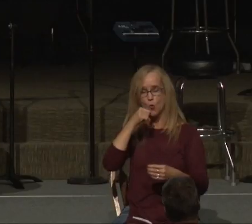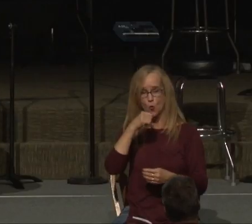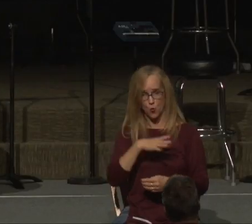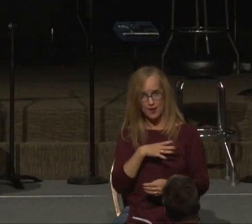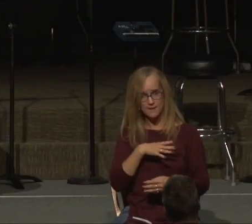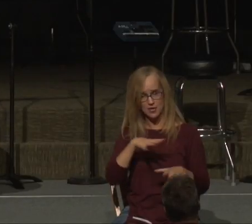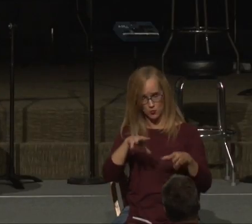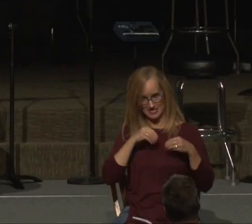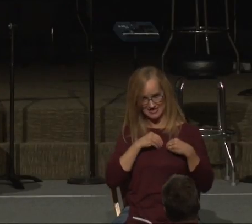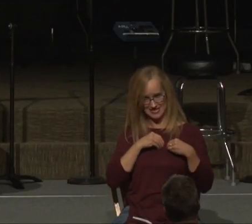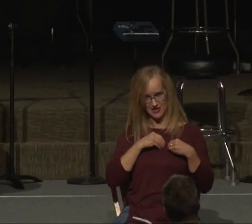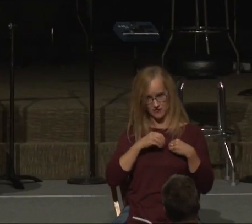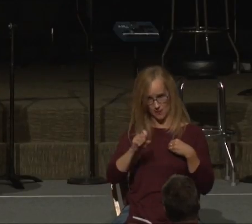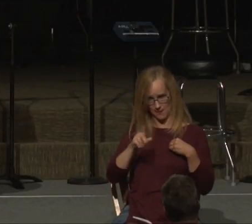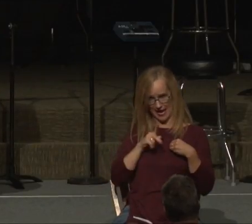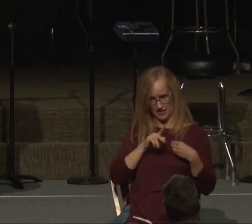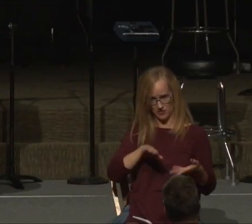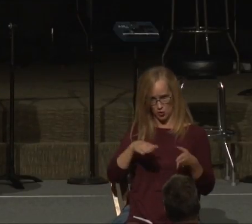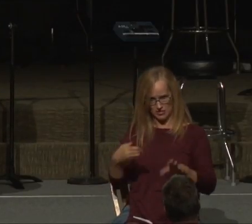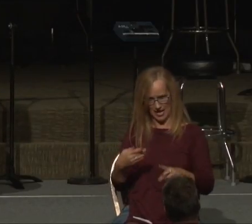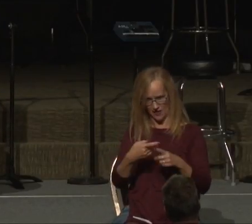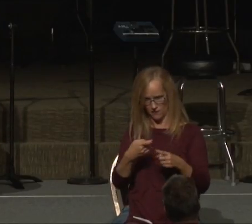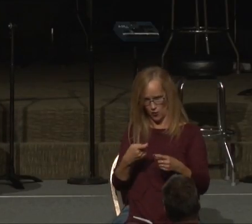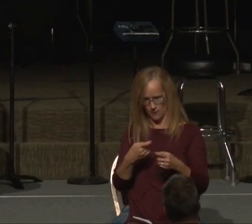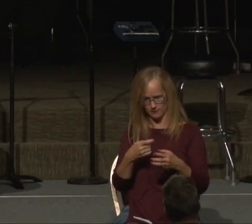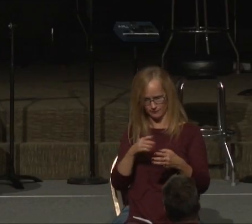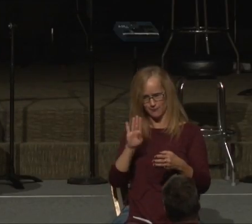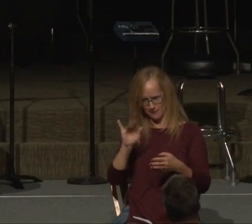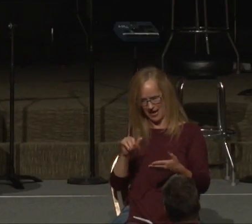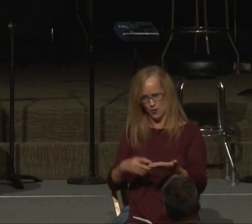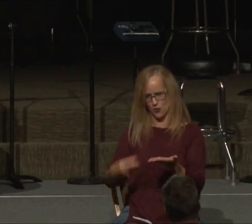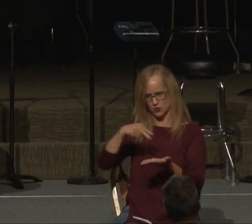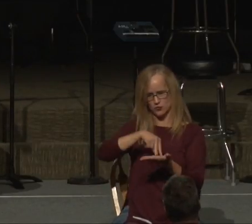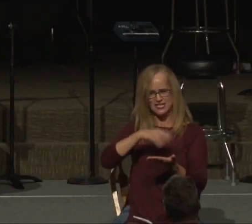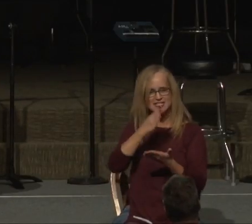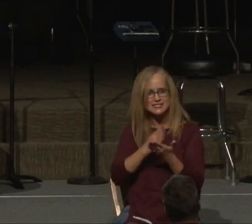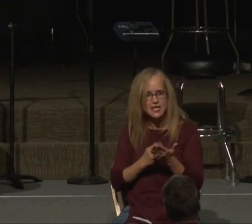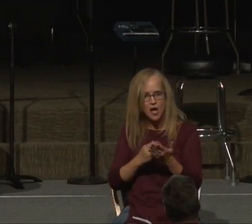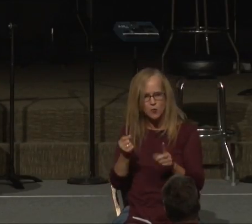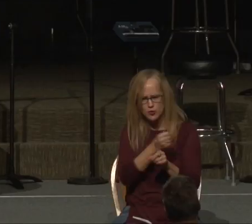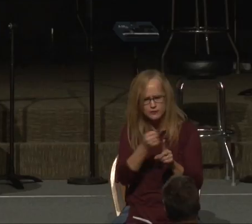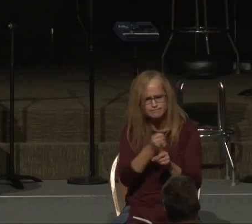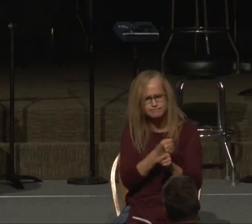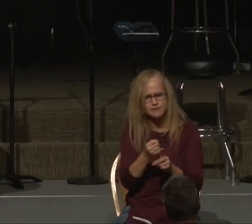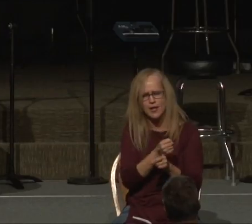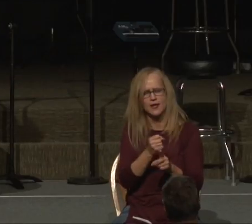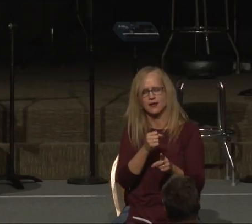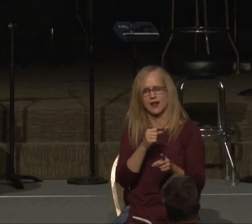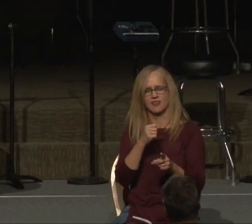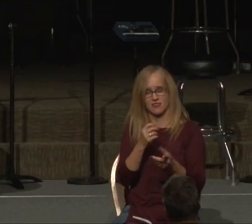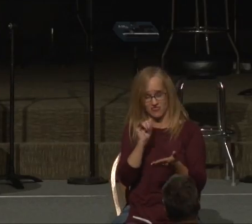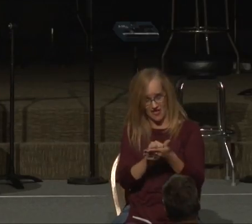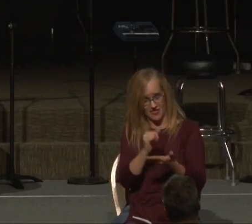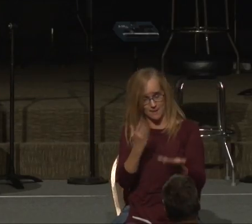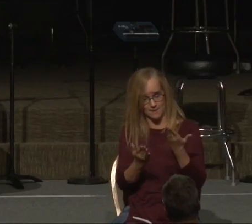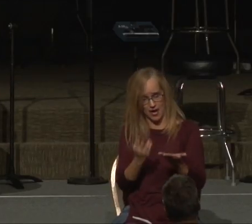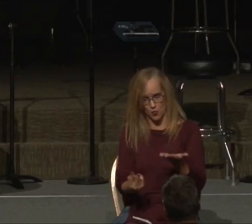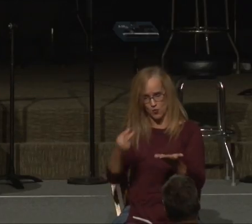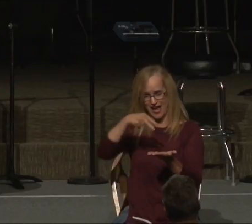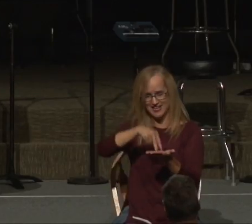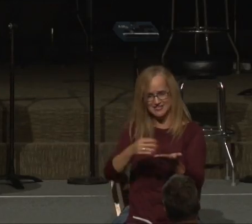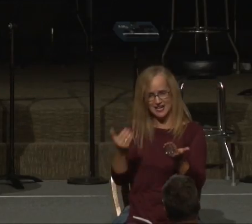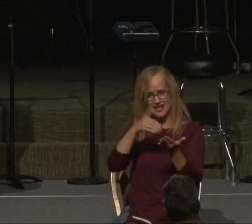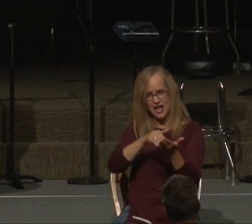received back their dead by resurrection. Some were tortured, refusing to accept release so that they might rise again to a better